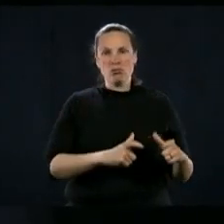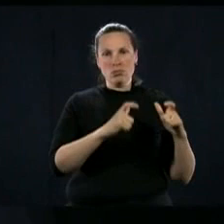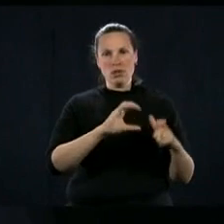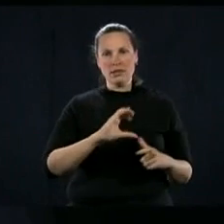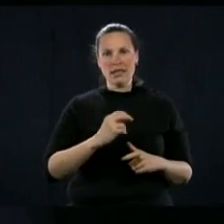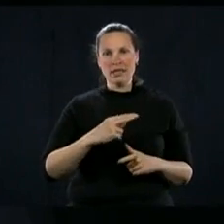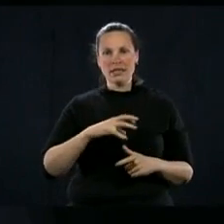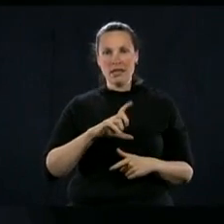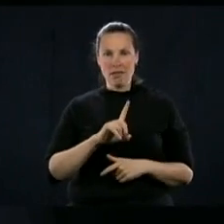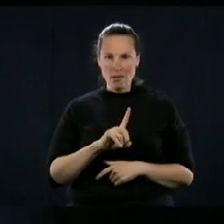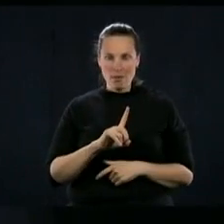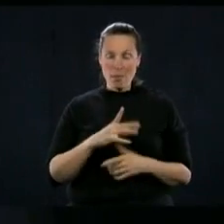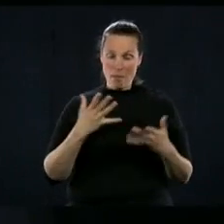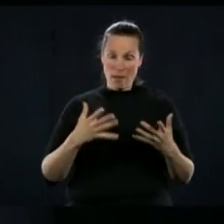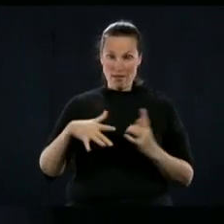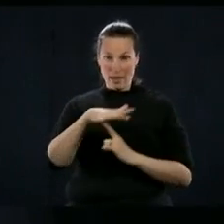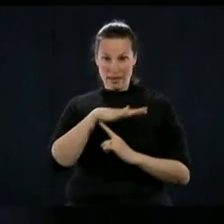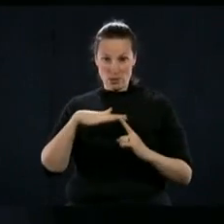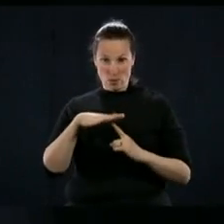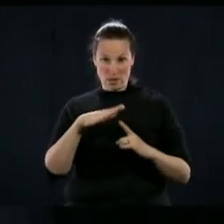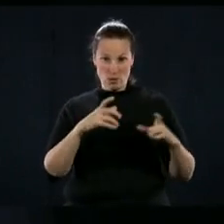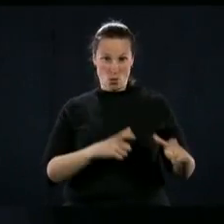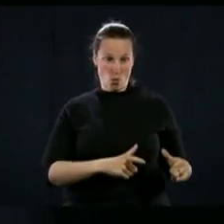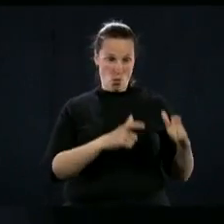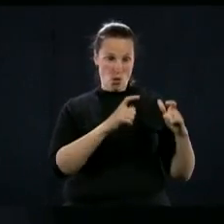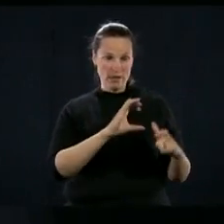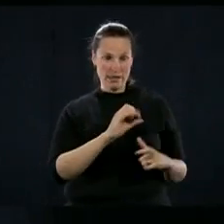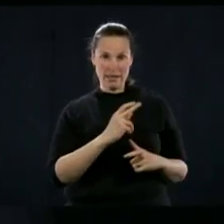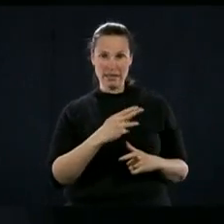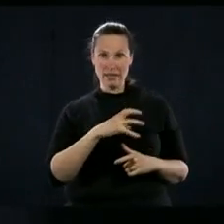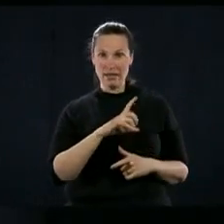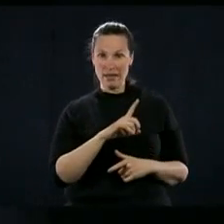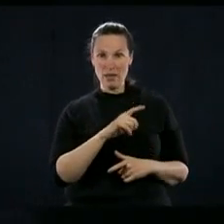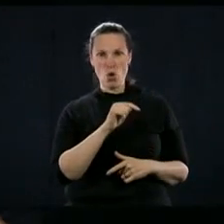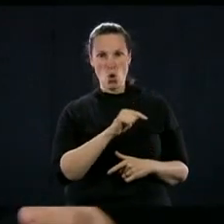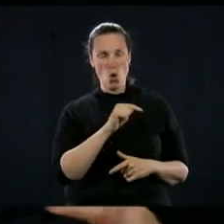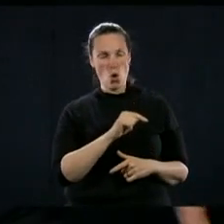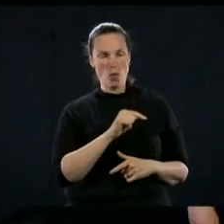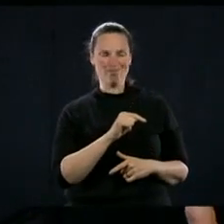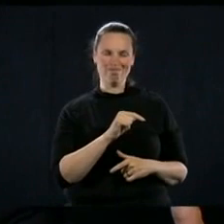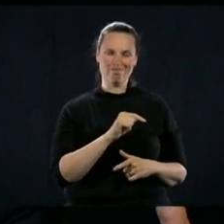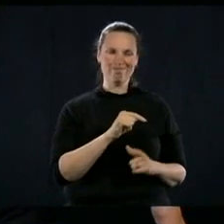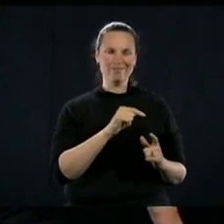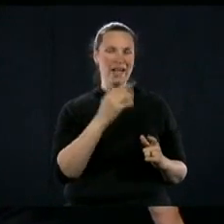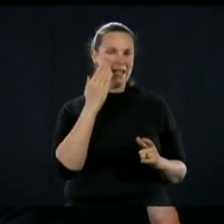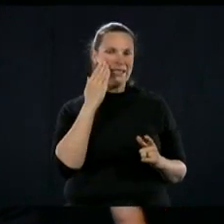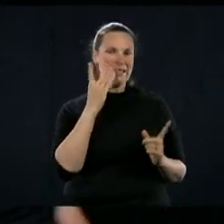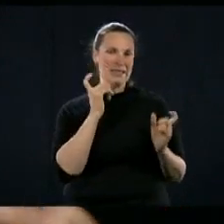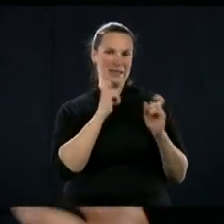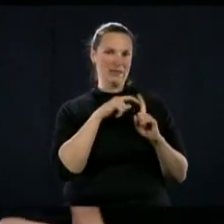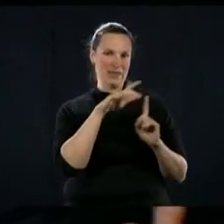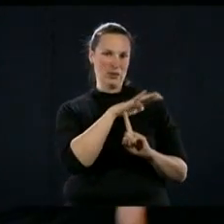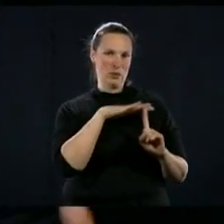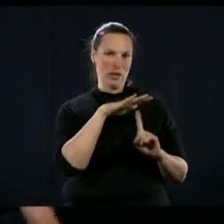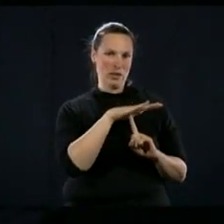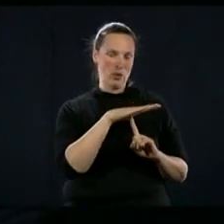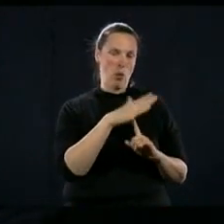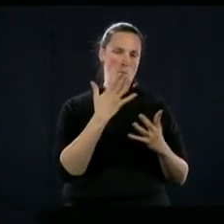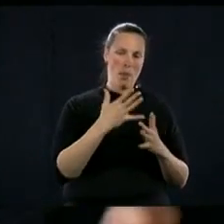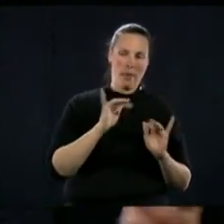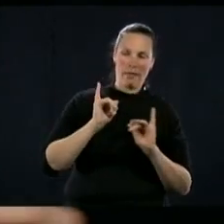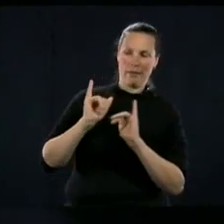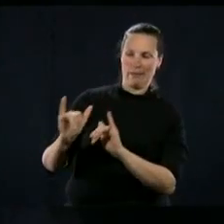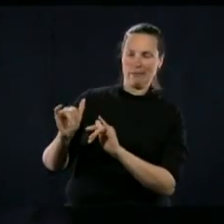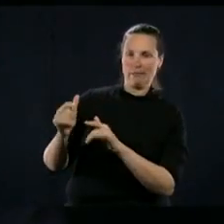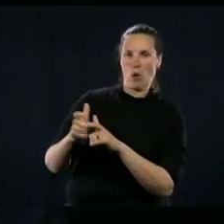into account the situation that we are experiencing in CHSLDs, we thought that it was good to keep them for a certain amount of time at the